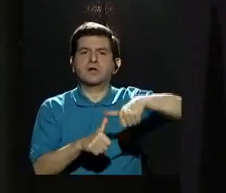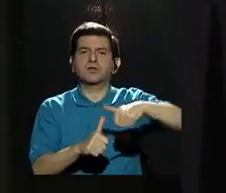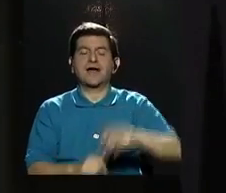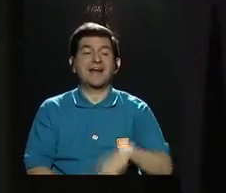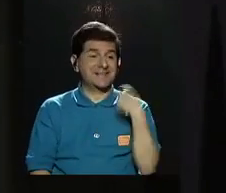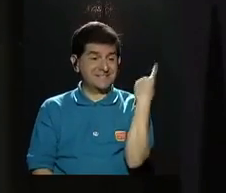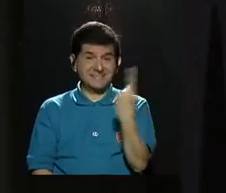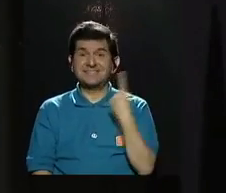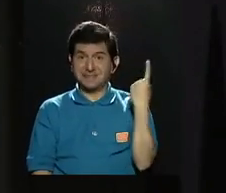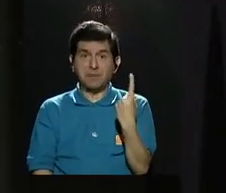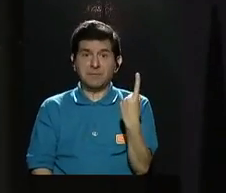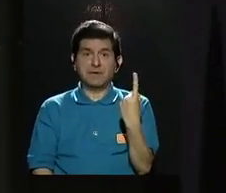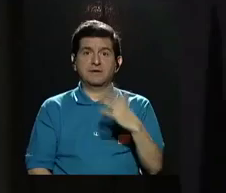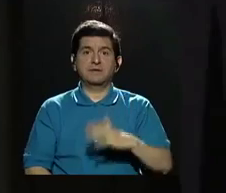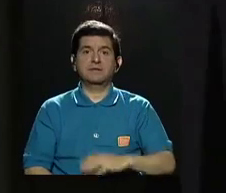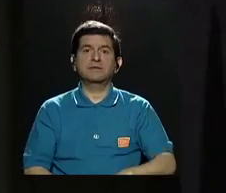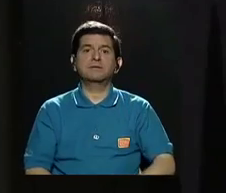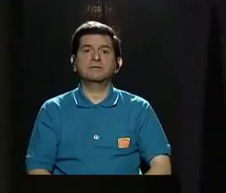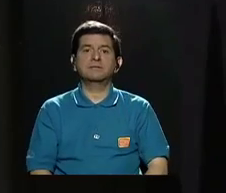Always.